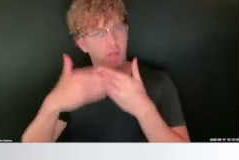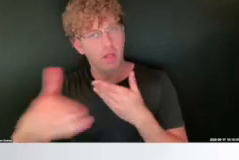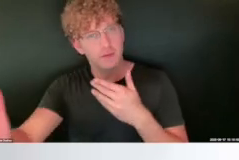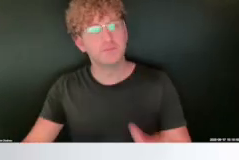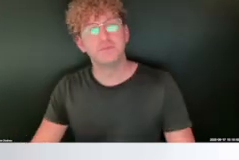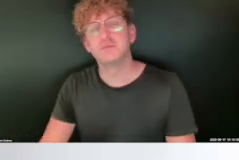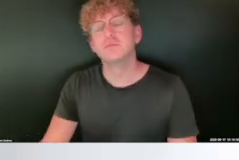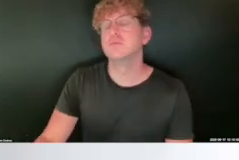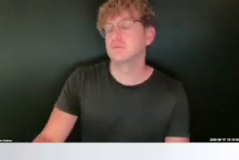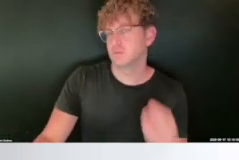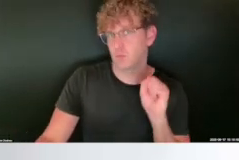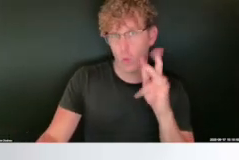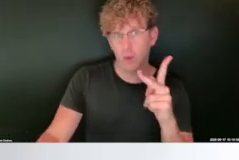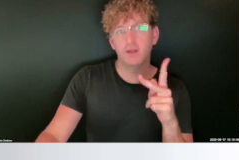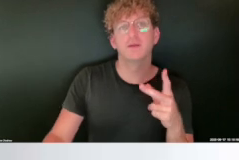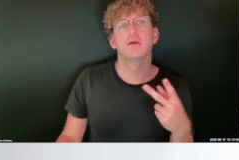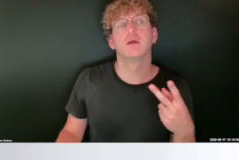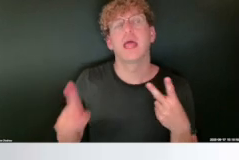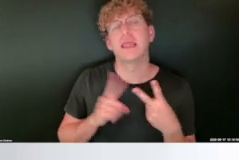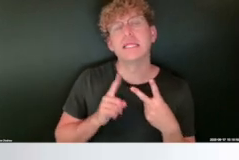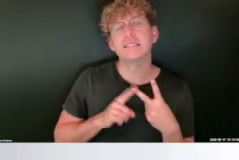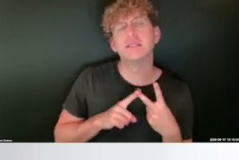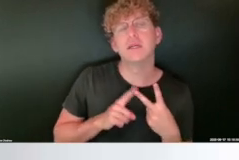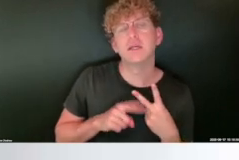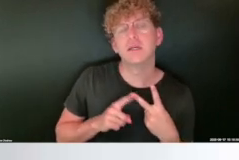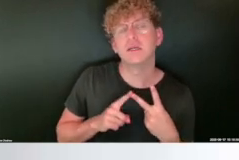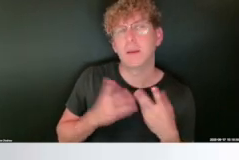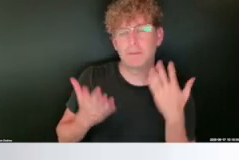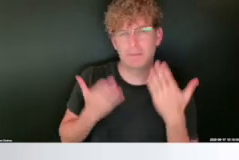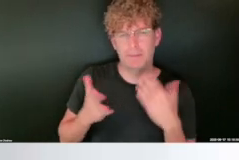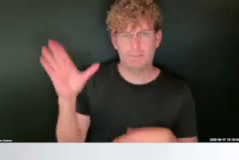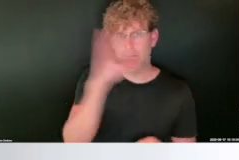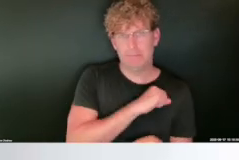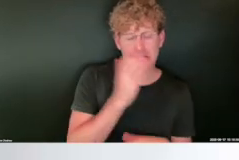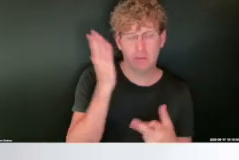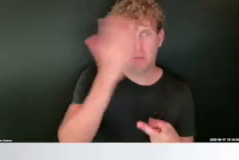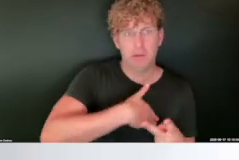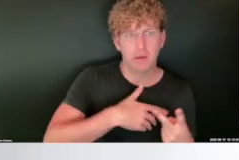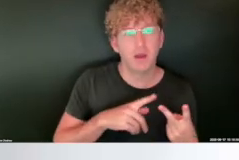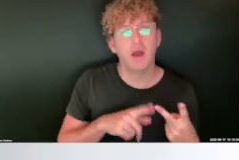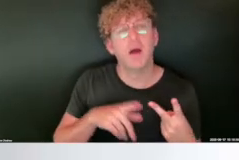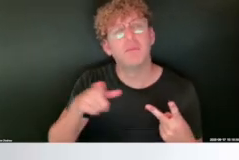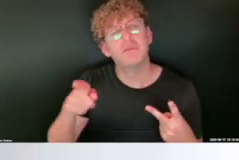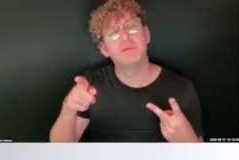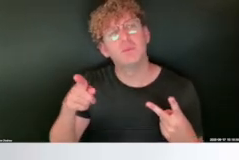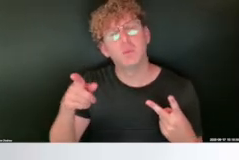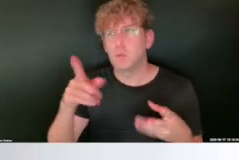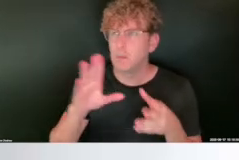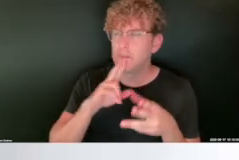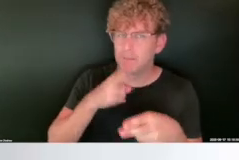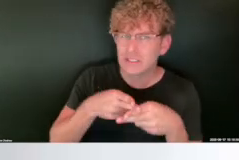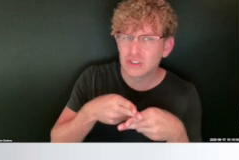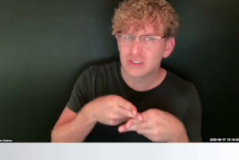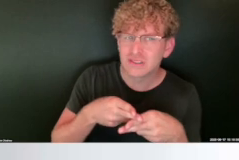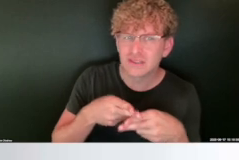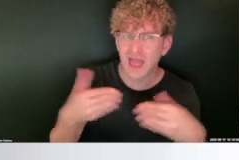is I might have missed this and I apologize if I do, but did you guys mention whether or not there are funds allocated